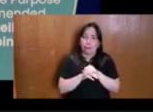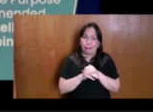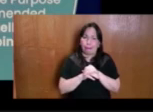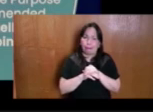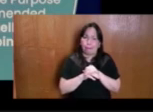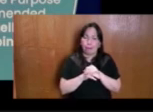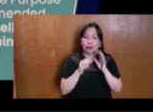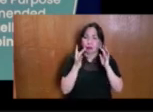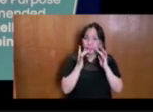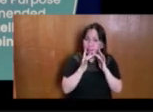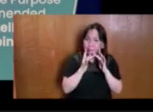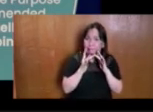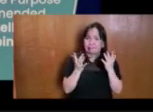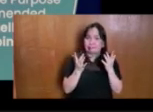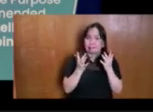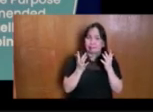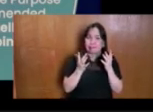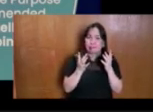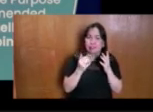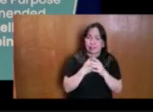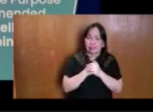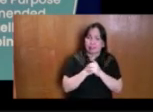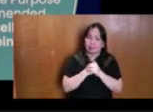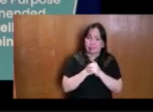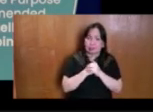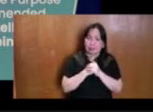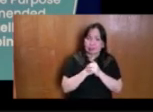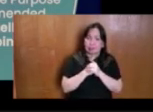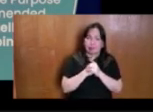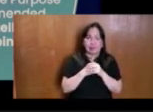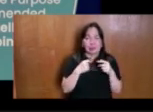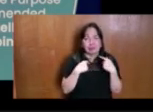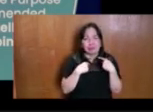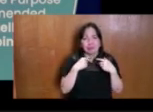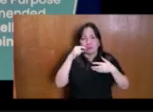increased access to internet. This is fine and dandy. There's all sorts